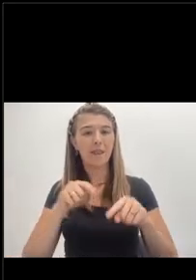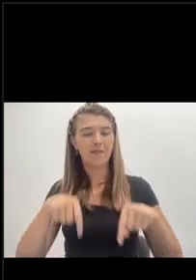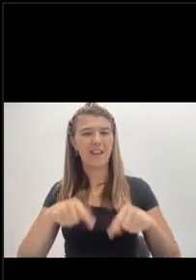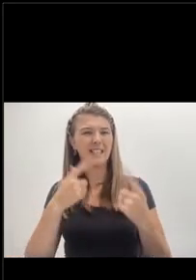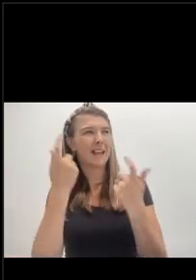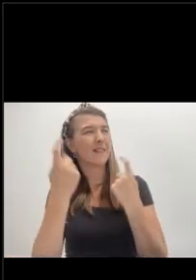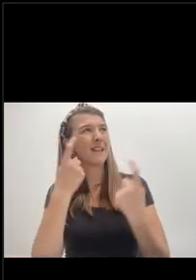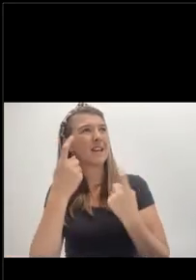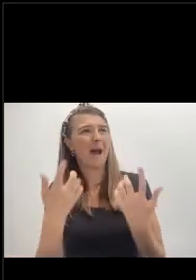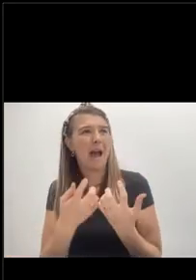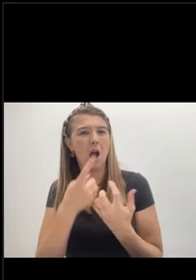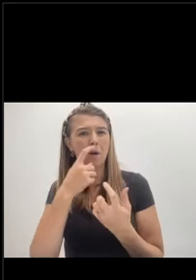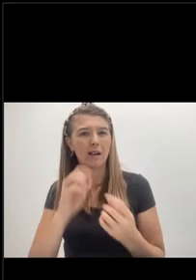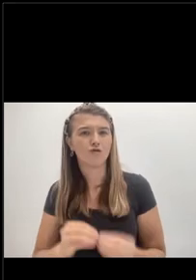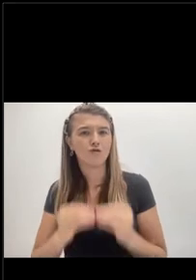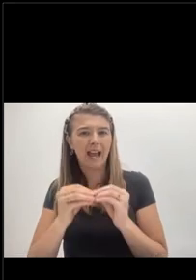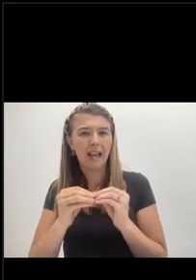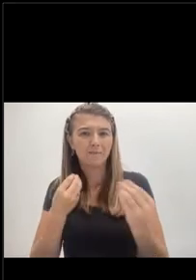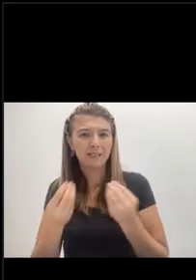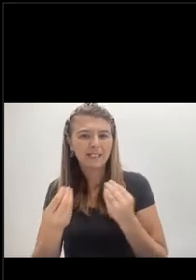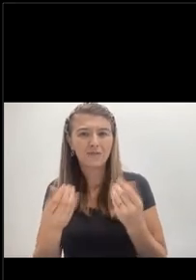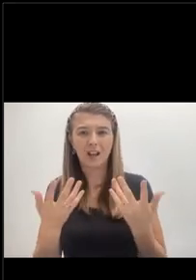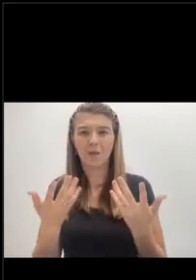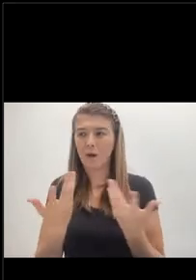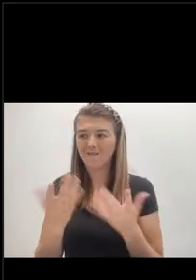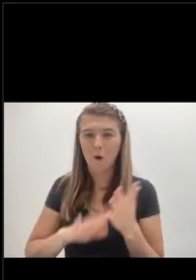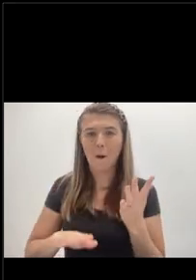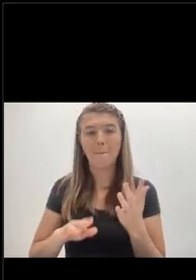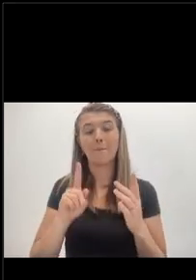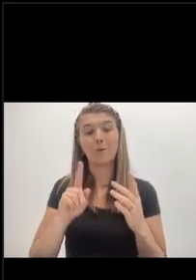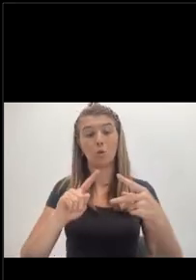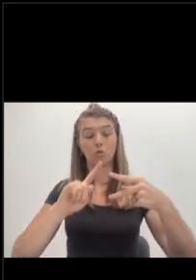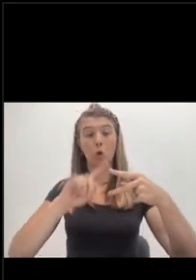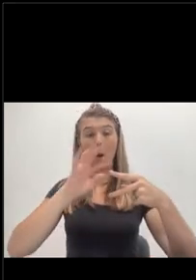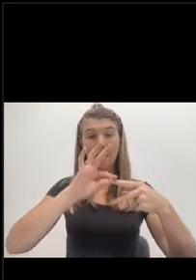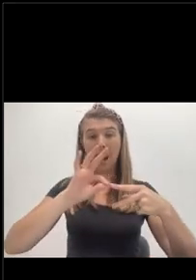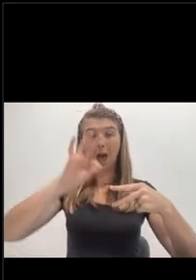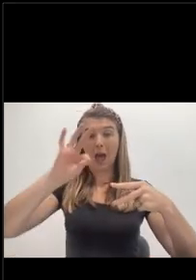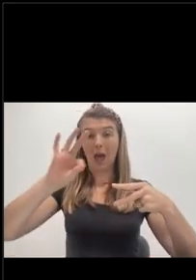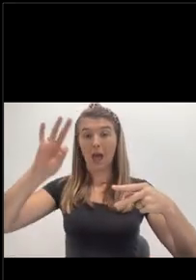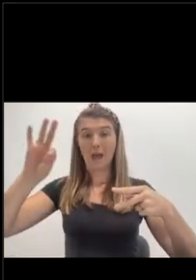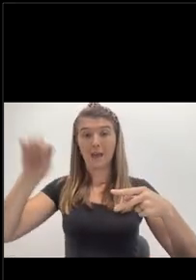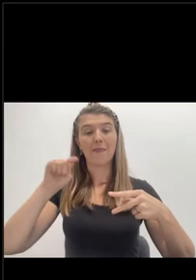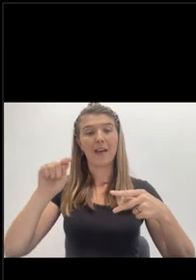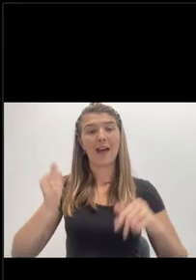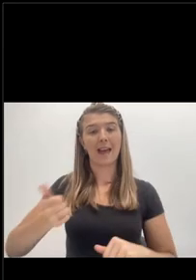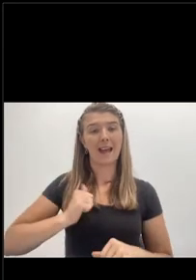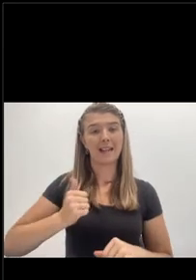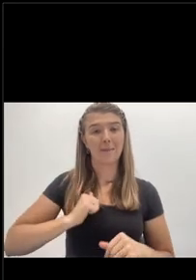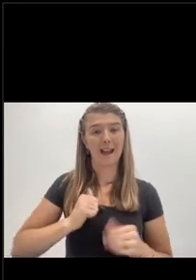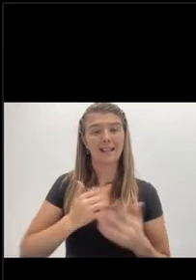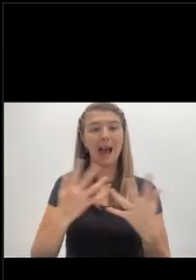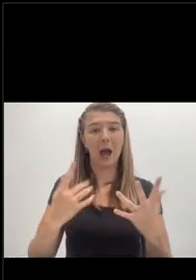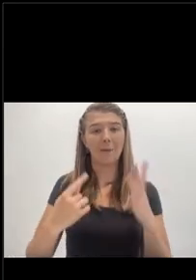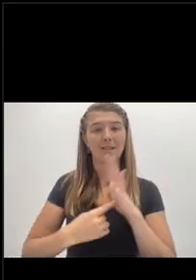from? And the line at the top is ultimately the tonnage of plastic waste that we export every year. And you can see it's